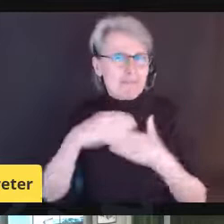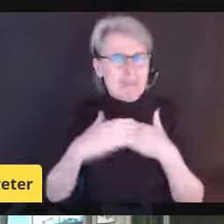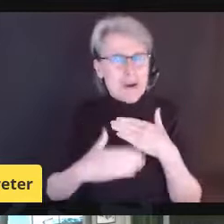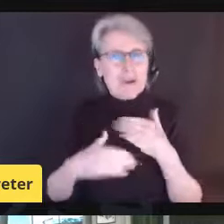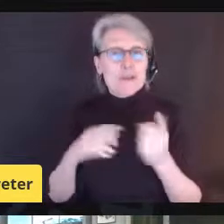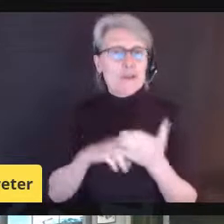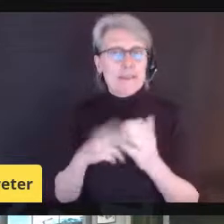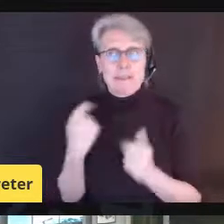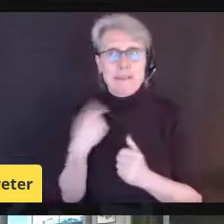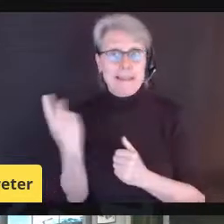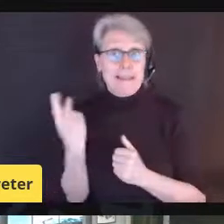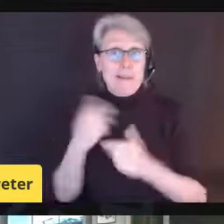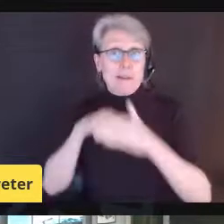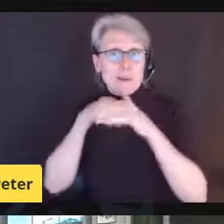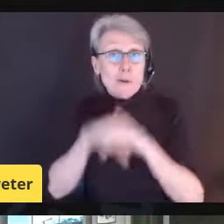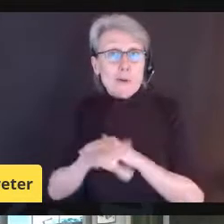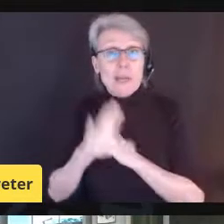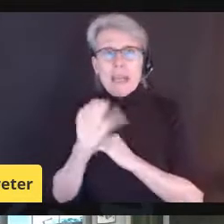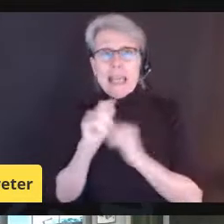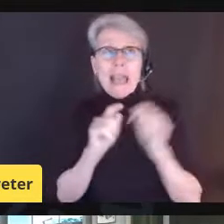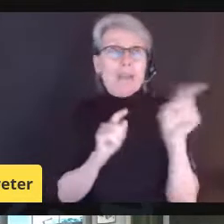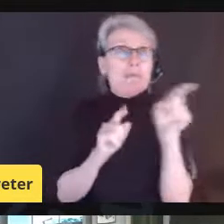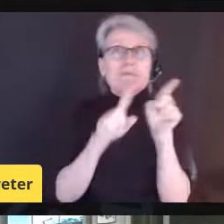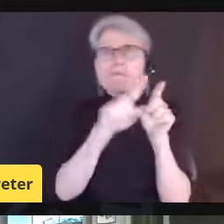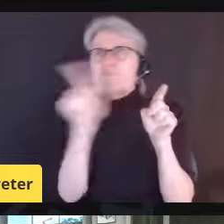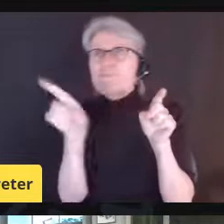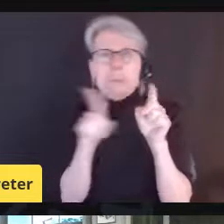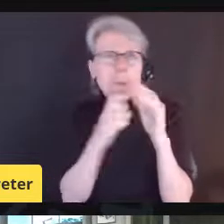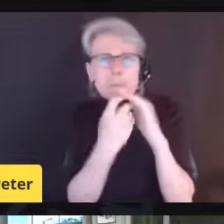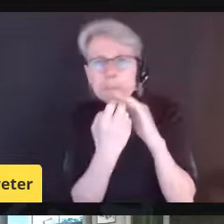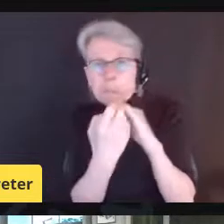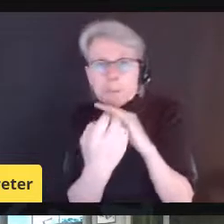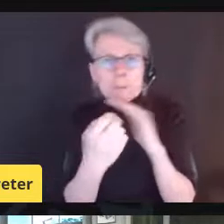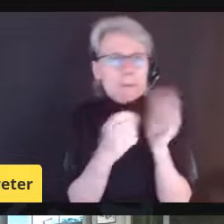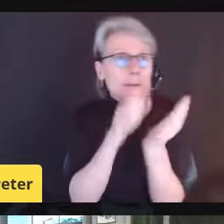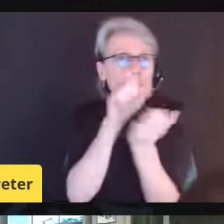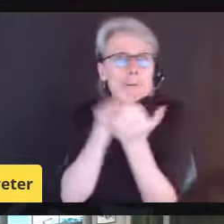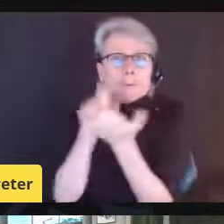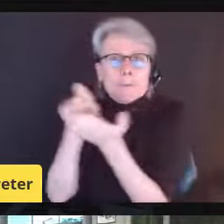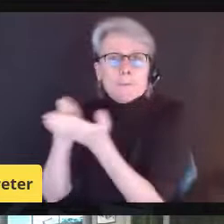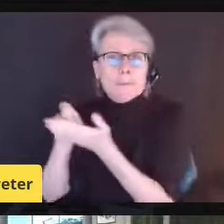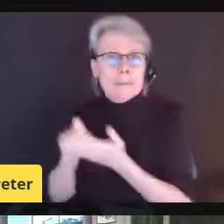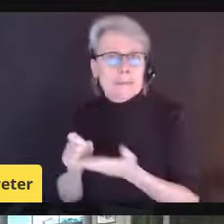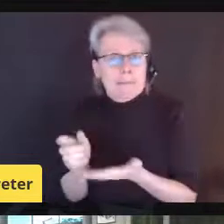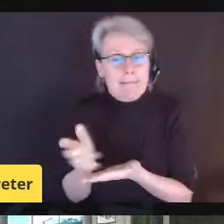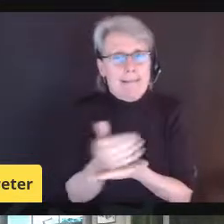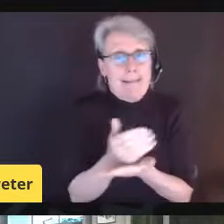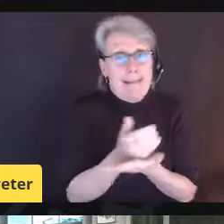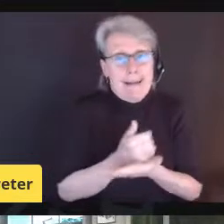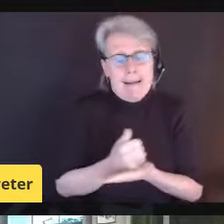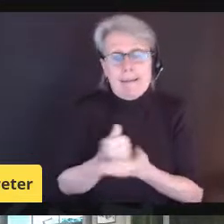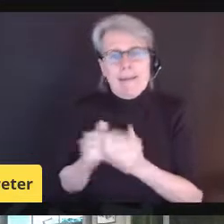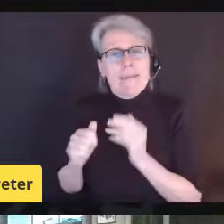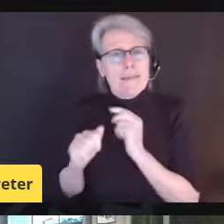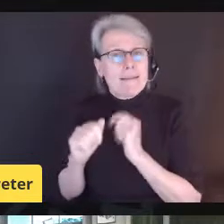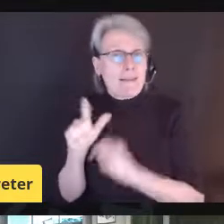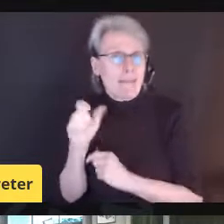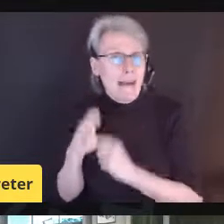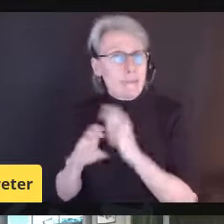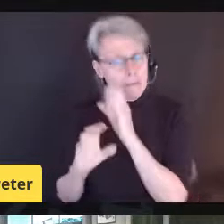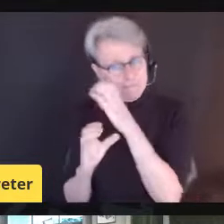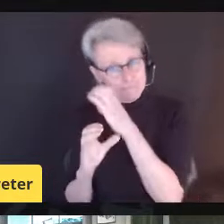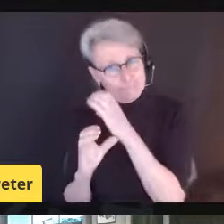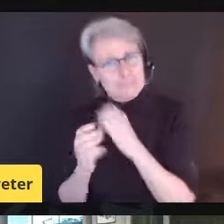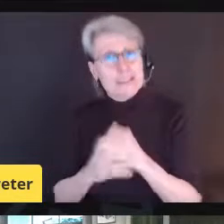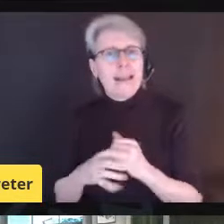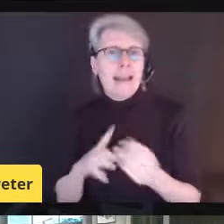in caves and collect samples from caves, which is probably my favorite part of my job. And then I also get to work with bats, which